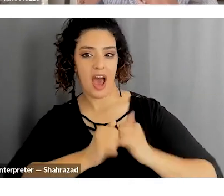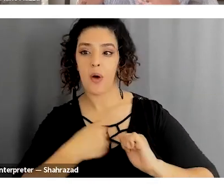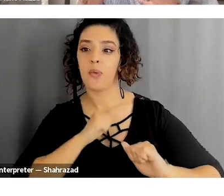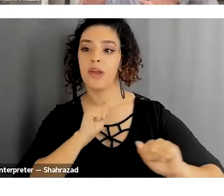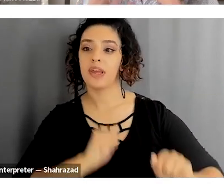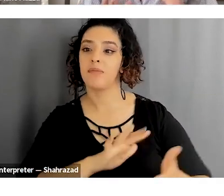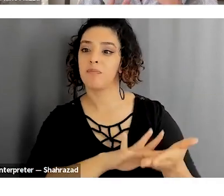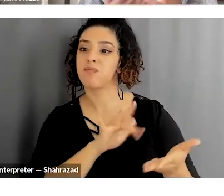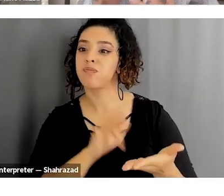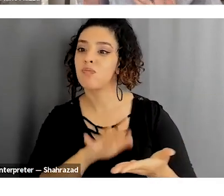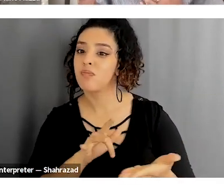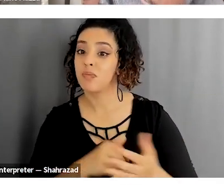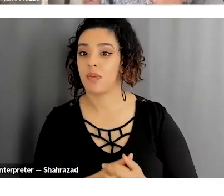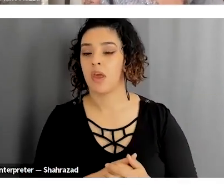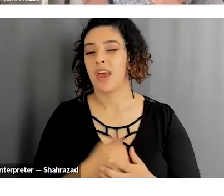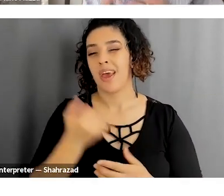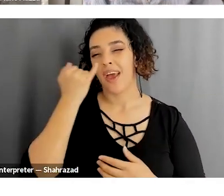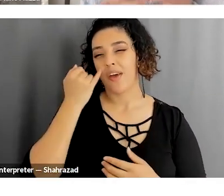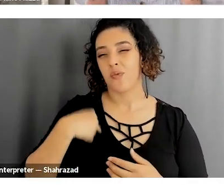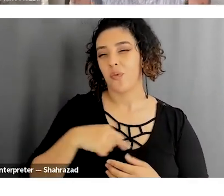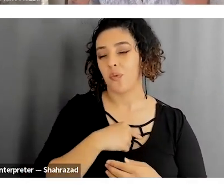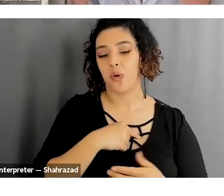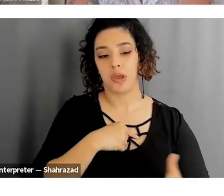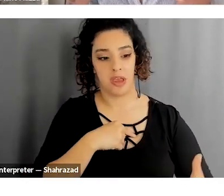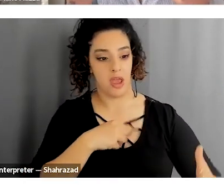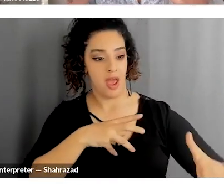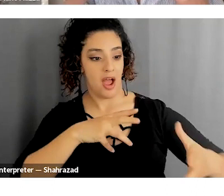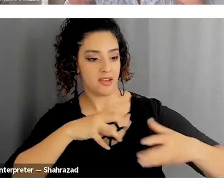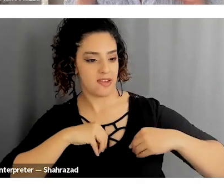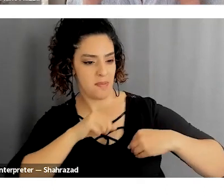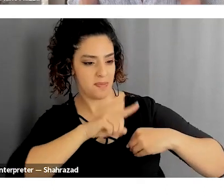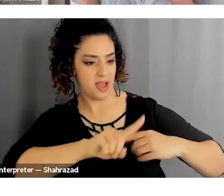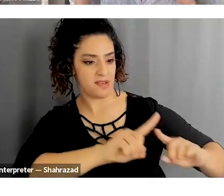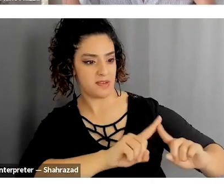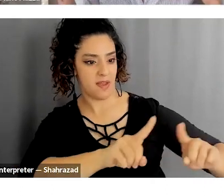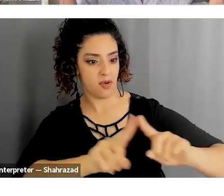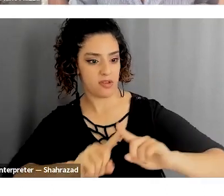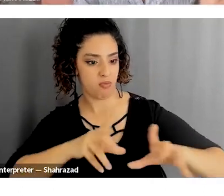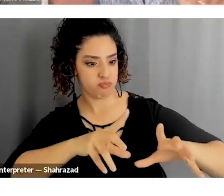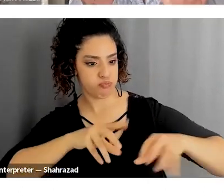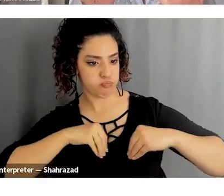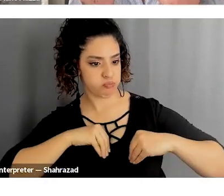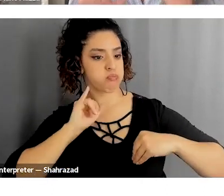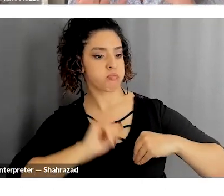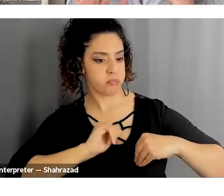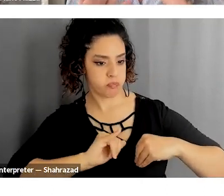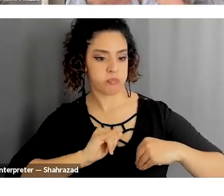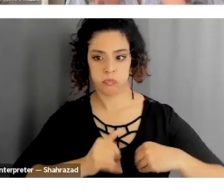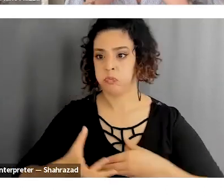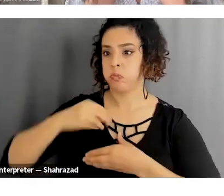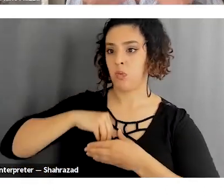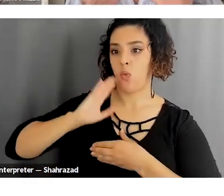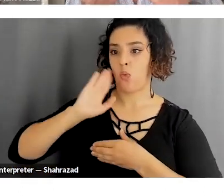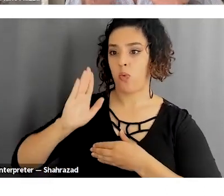when we kind of embrace these subtle nuances and we embrace these variables, we can actually start creating a story